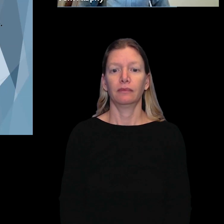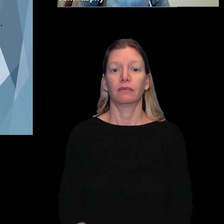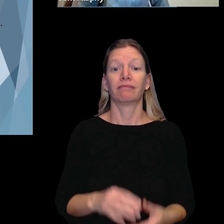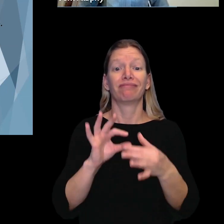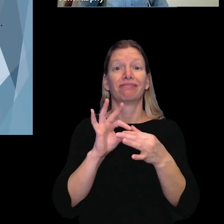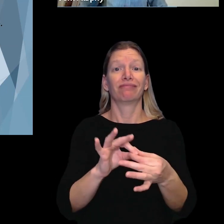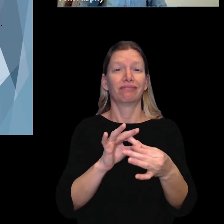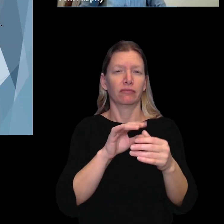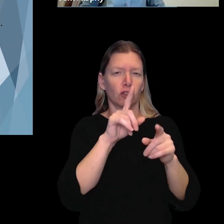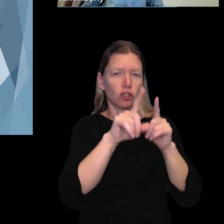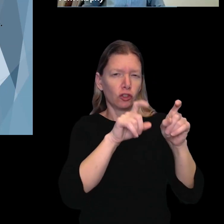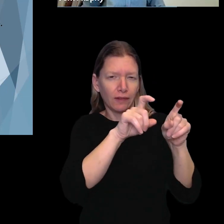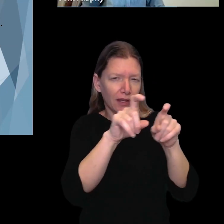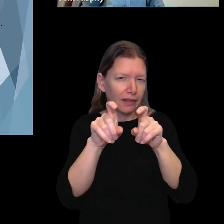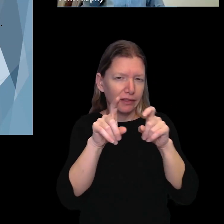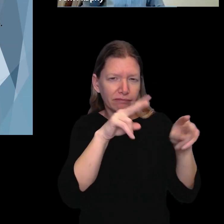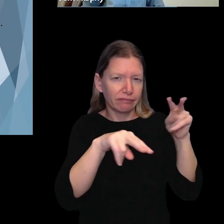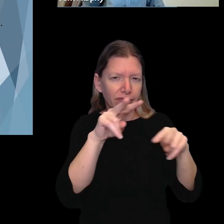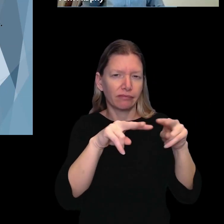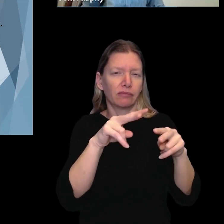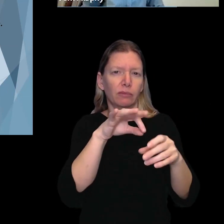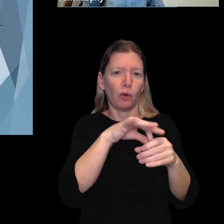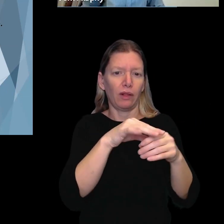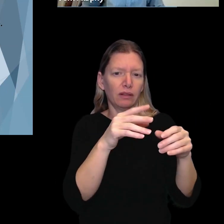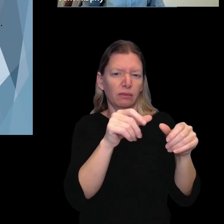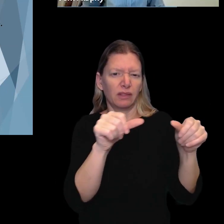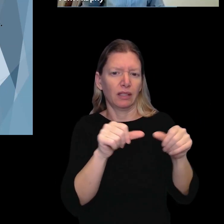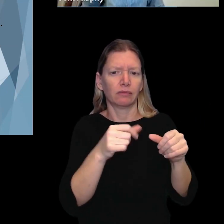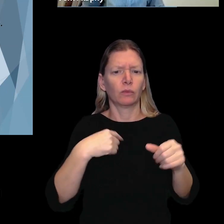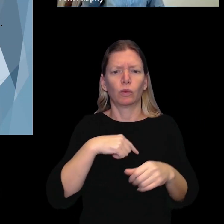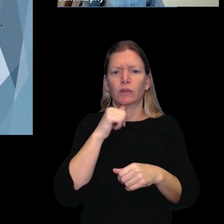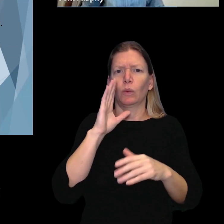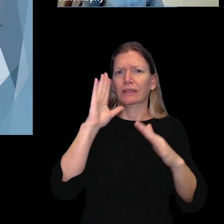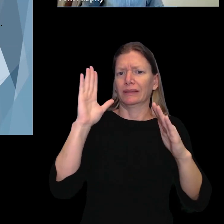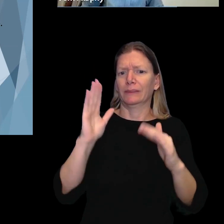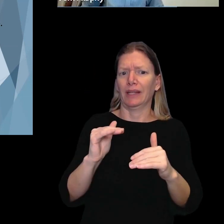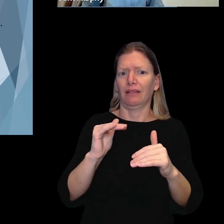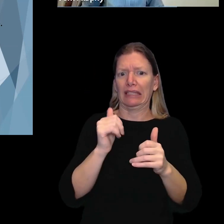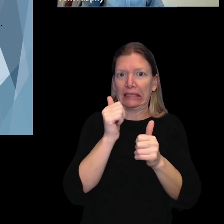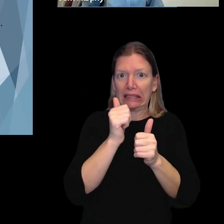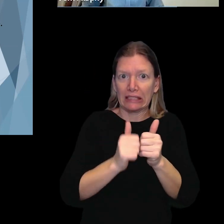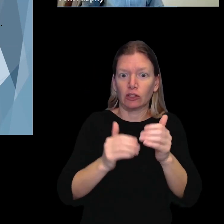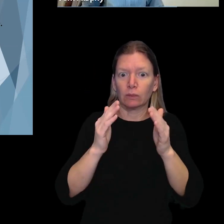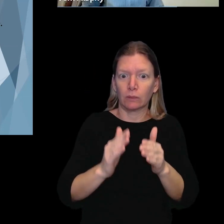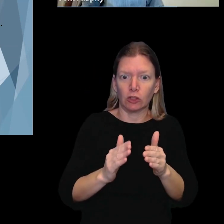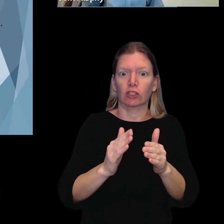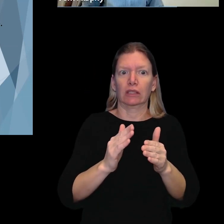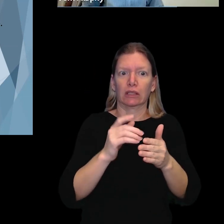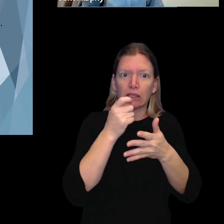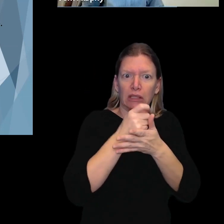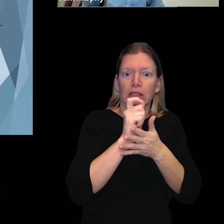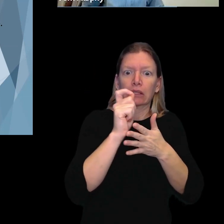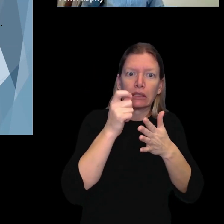So in terms of surveying a polling place, we certainly don't expect that